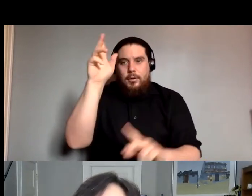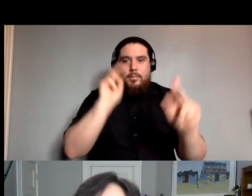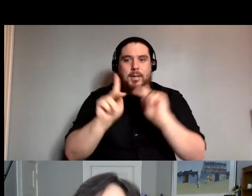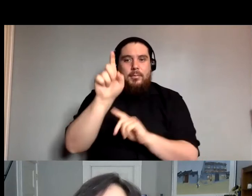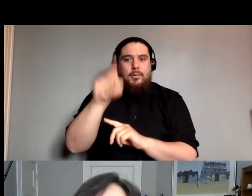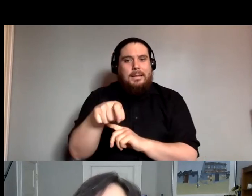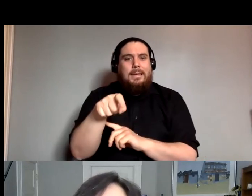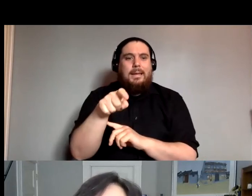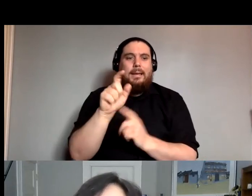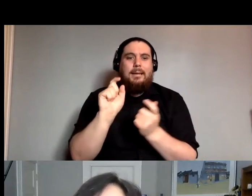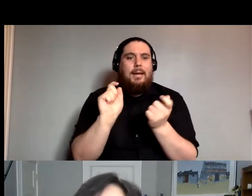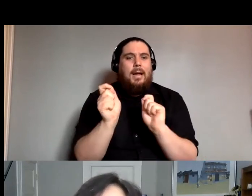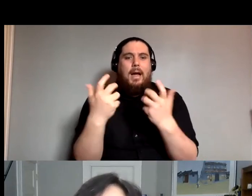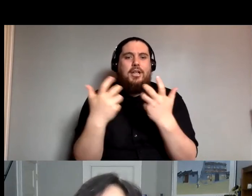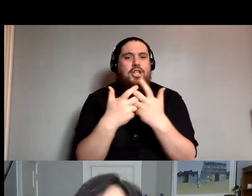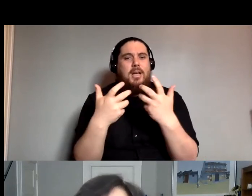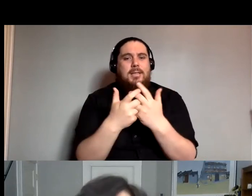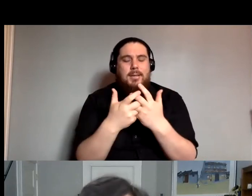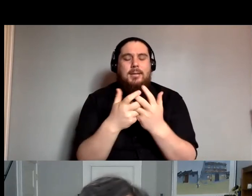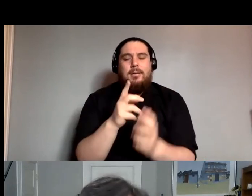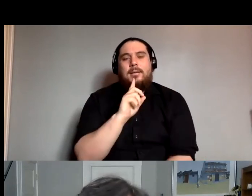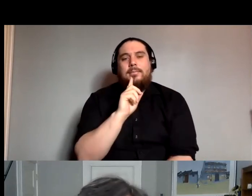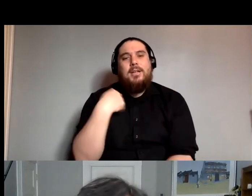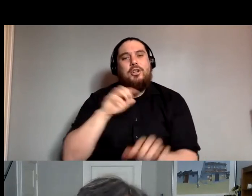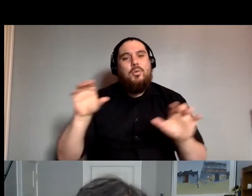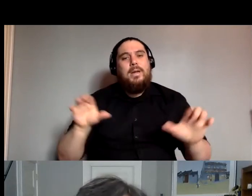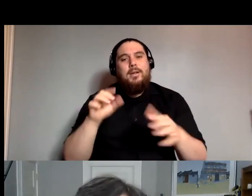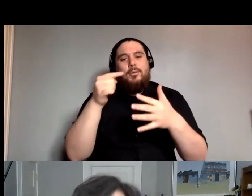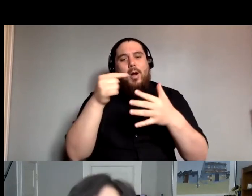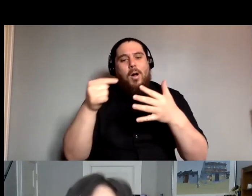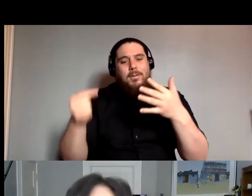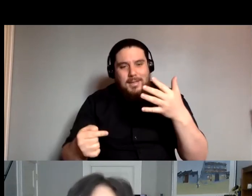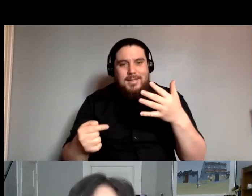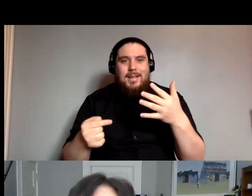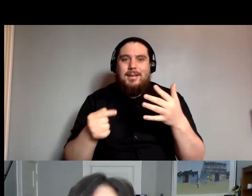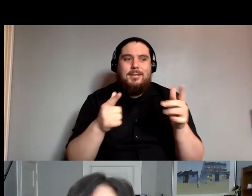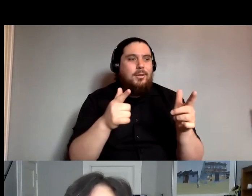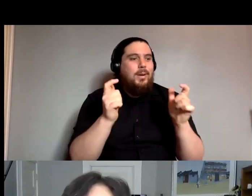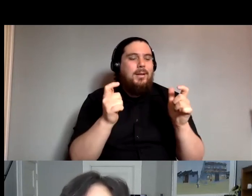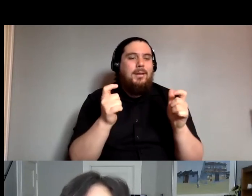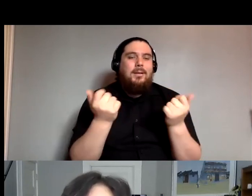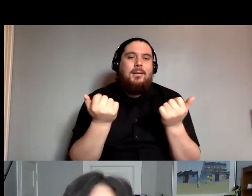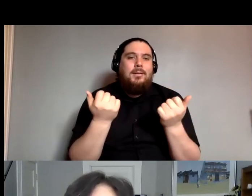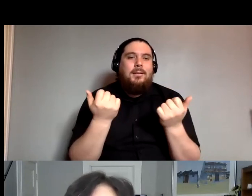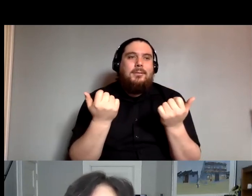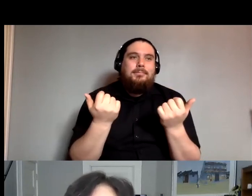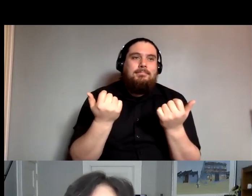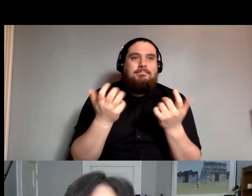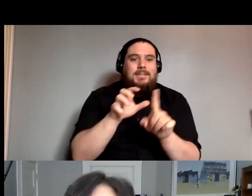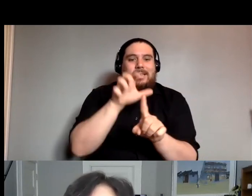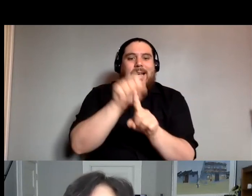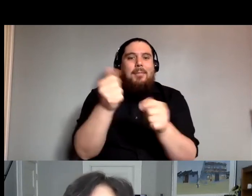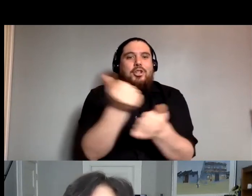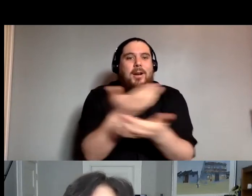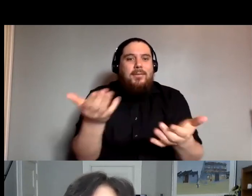making sure that we do all of these things quickly, we capture all of this stuff. So I think